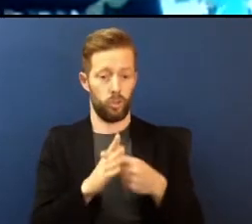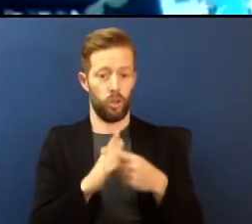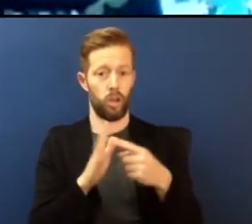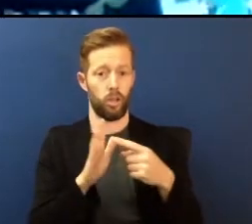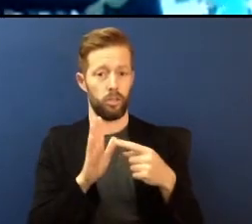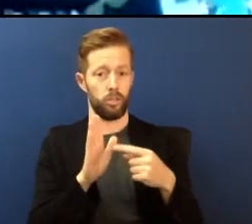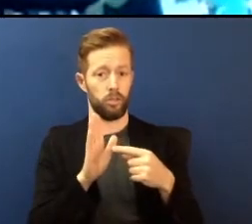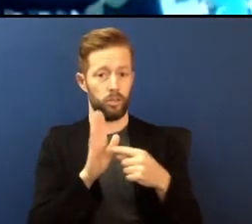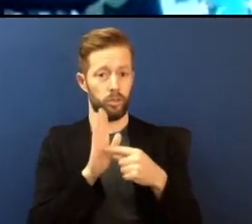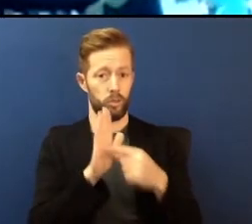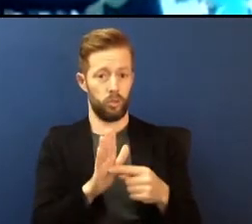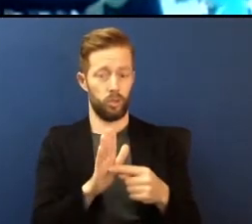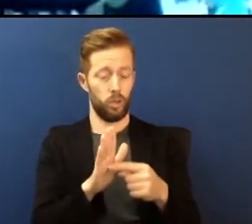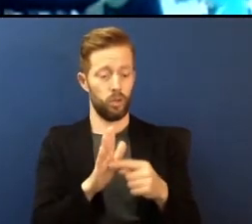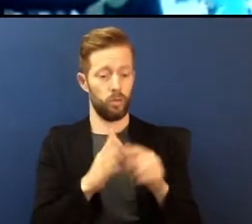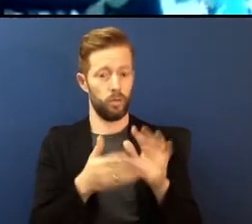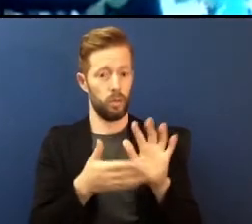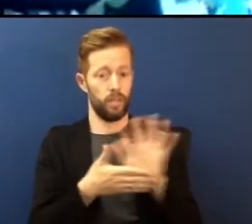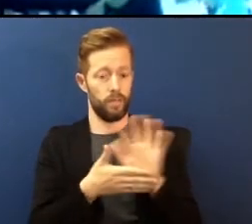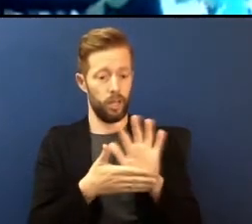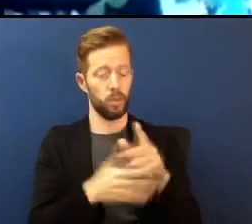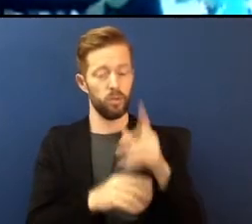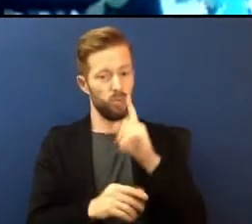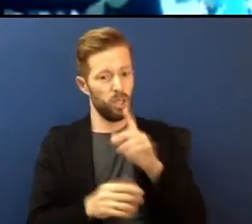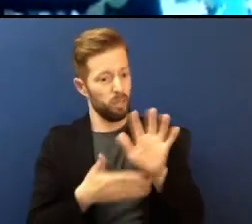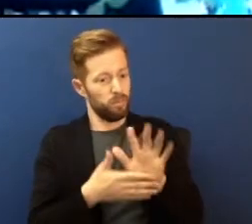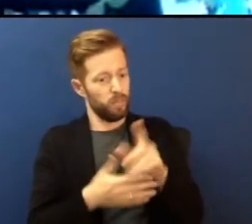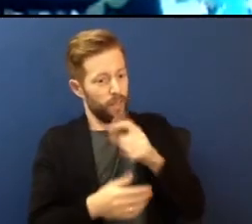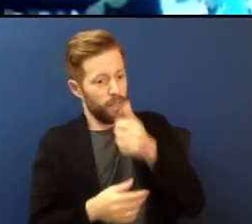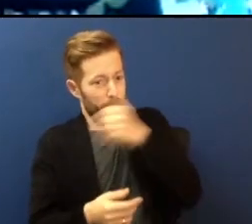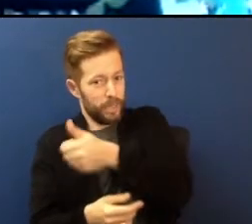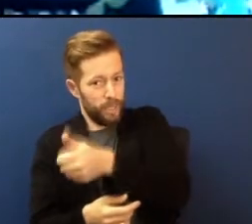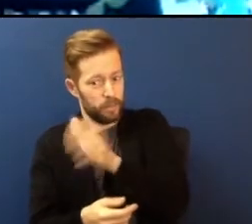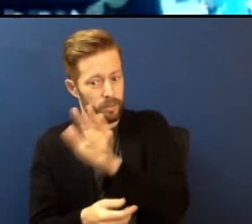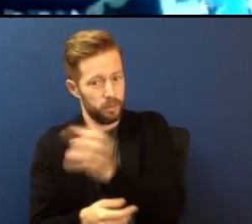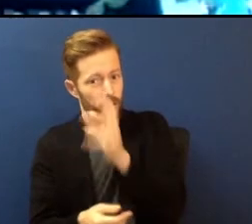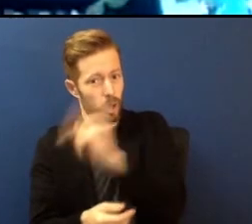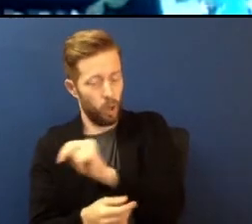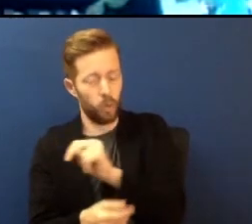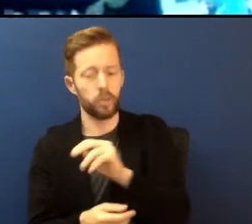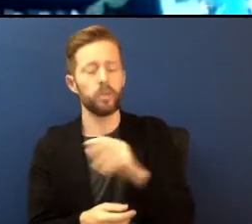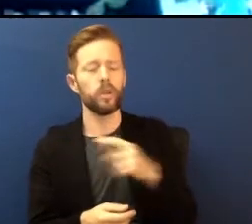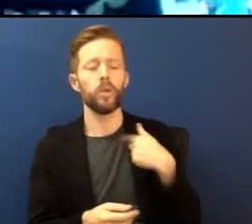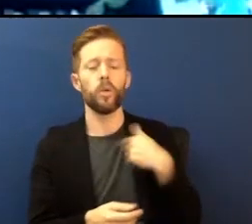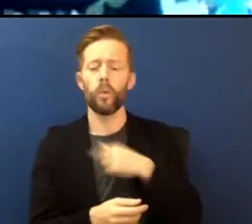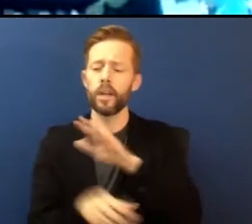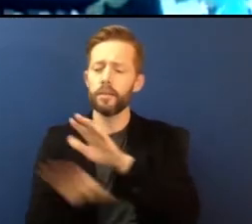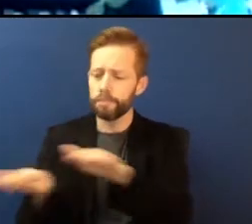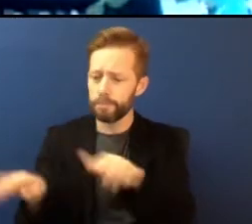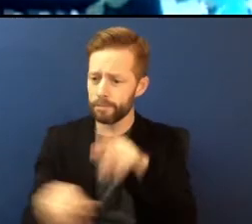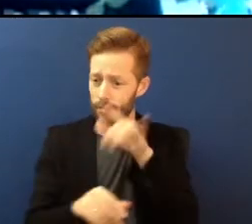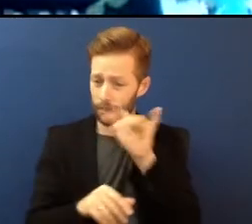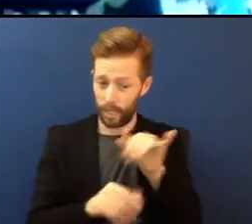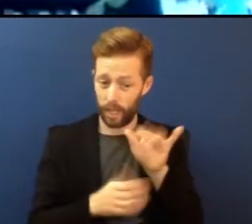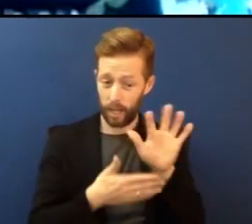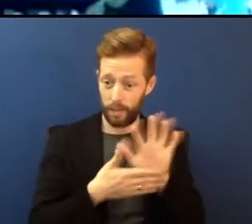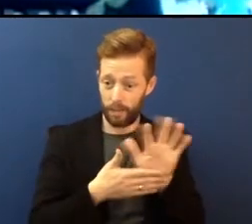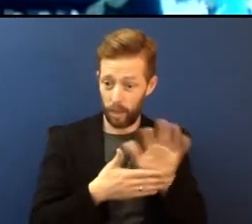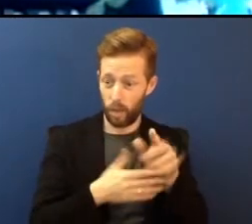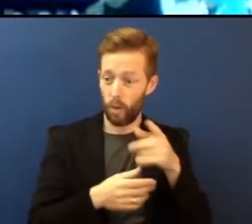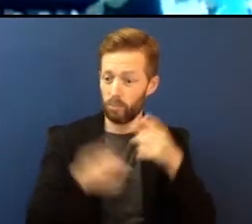start showing them videos, and we eventually show them their own videos. And what we ask them to do is watch the video